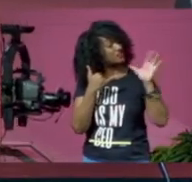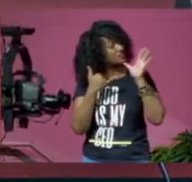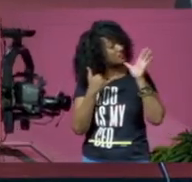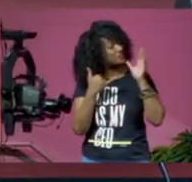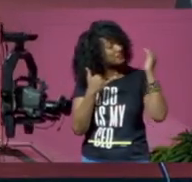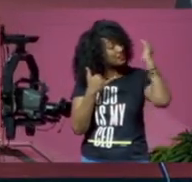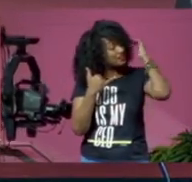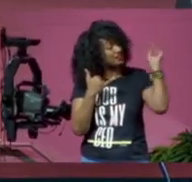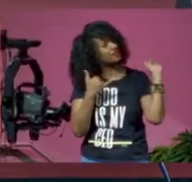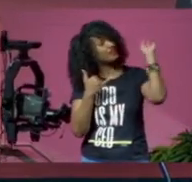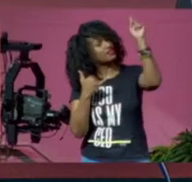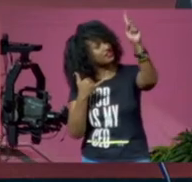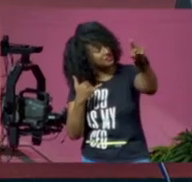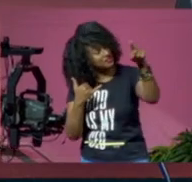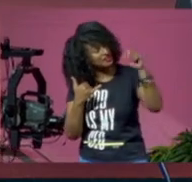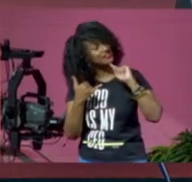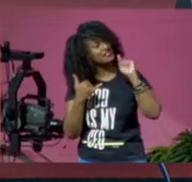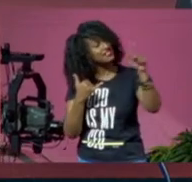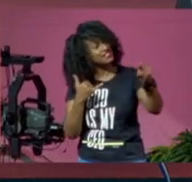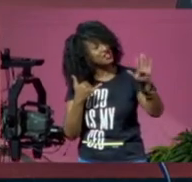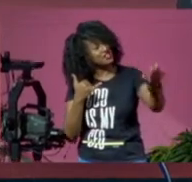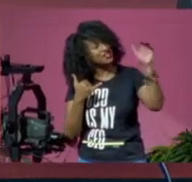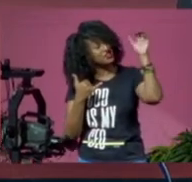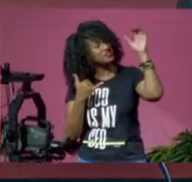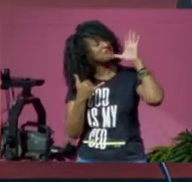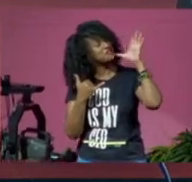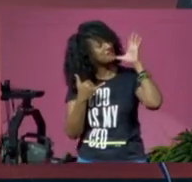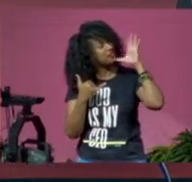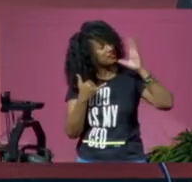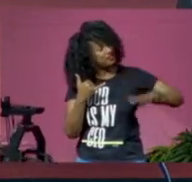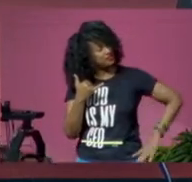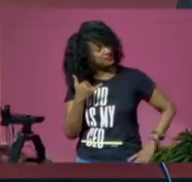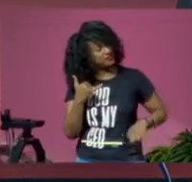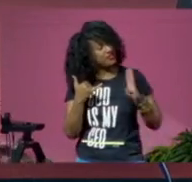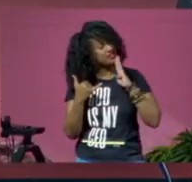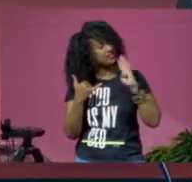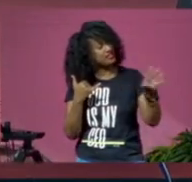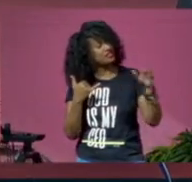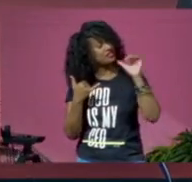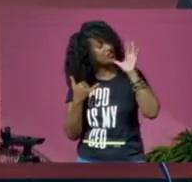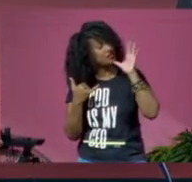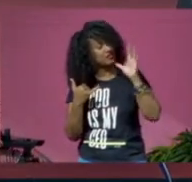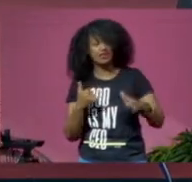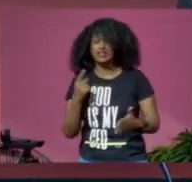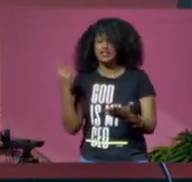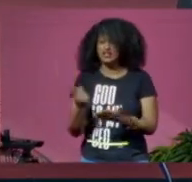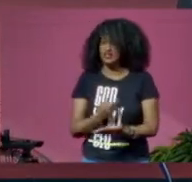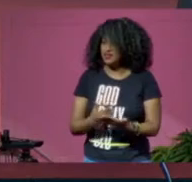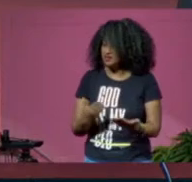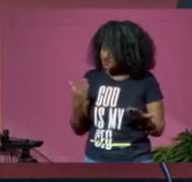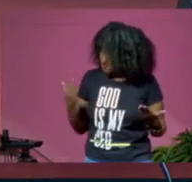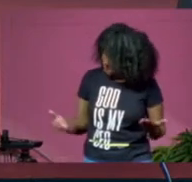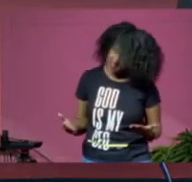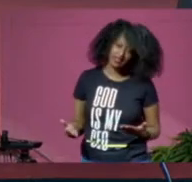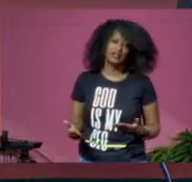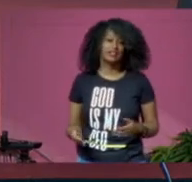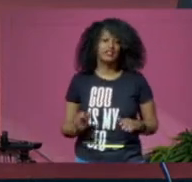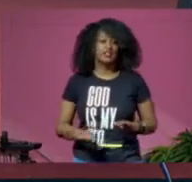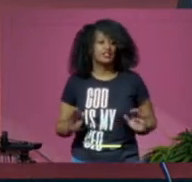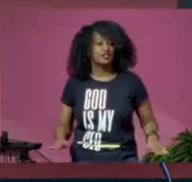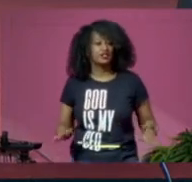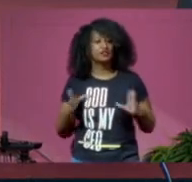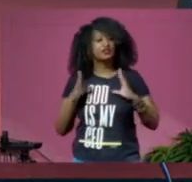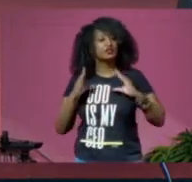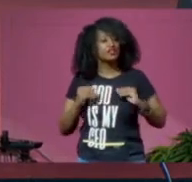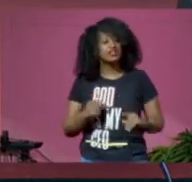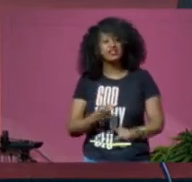and pray about it. I'm going to pray with you, but you need to go to talk to her, because there are just some things that they will only be able to receive, and that it is your